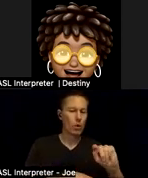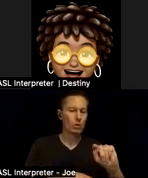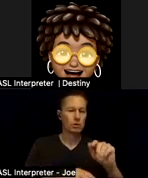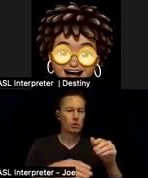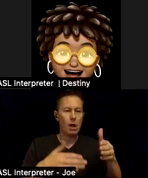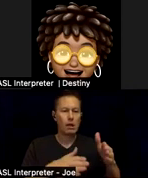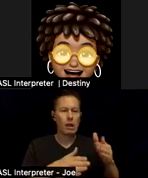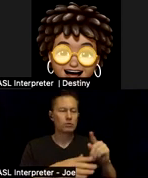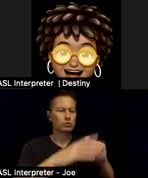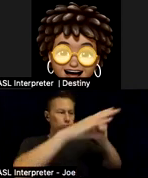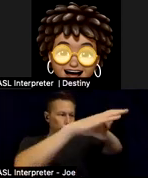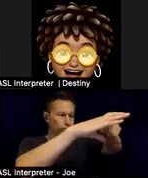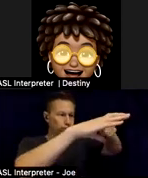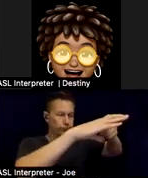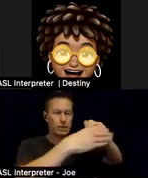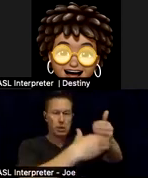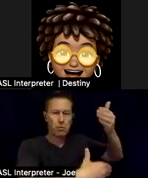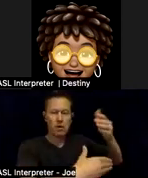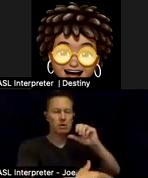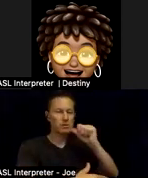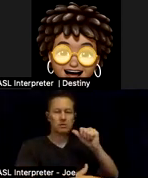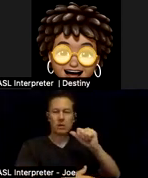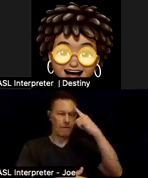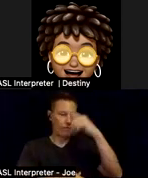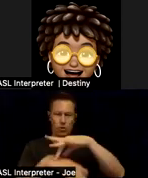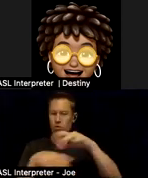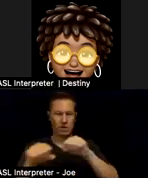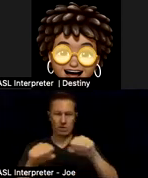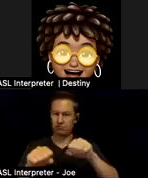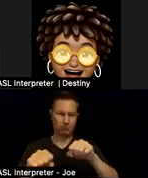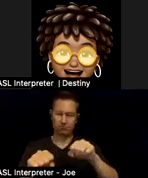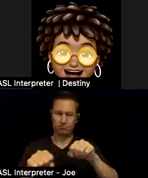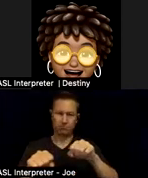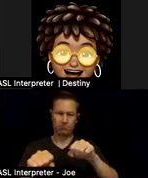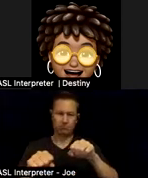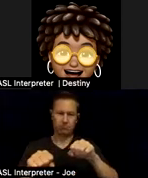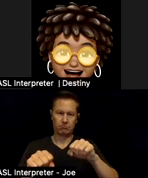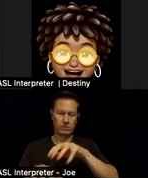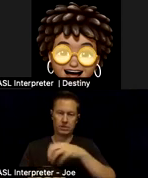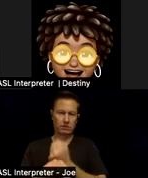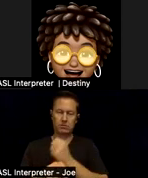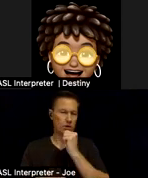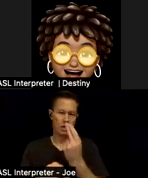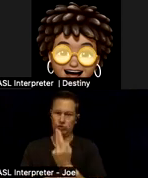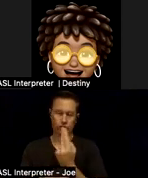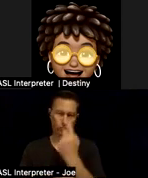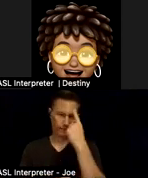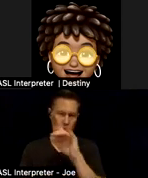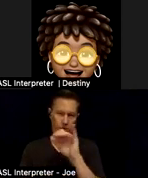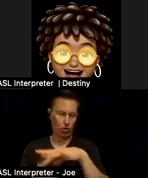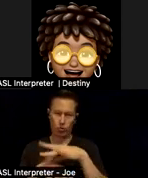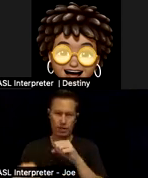anywhere in the drywall, that's not a seismic brace. That's not an earthquake fastener. Do not use it. So